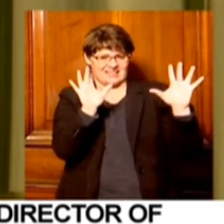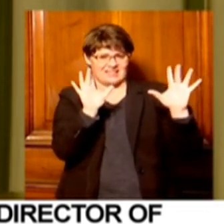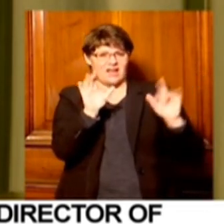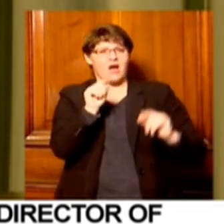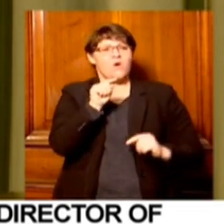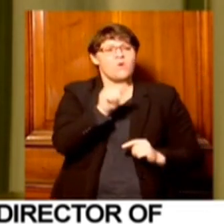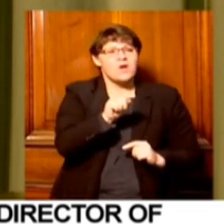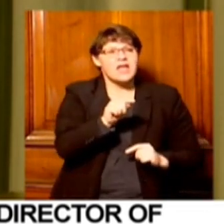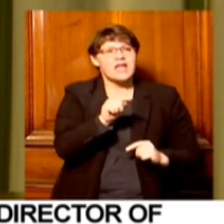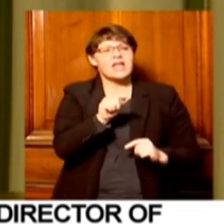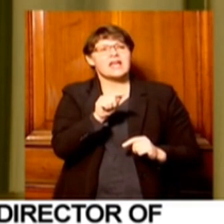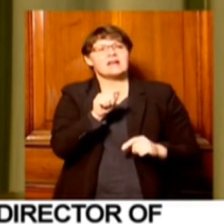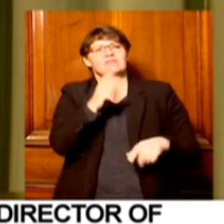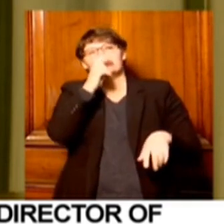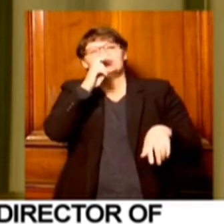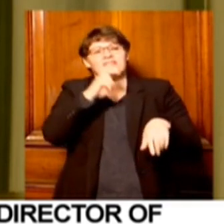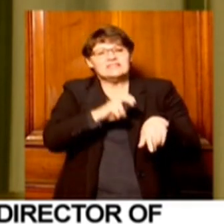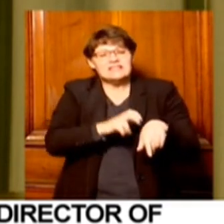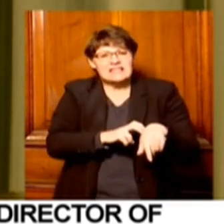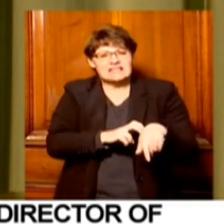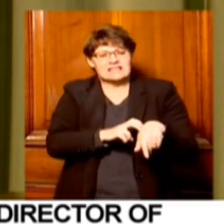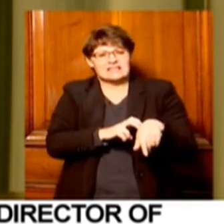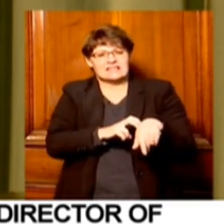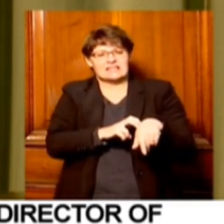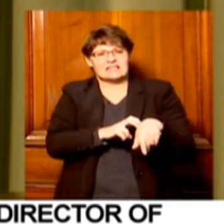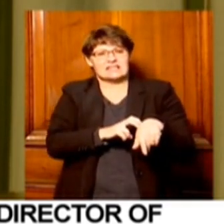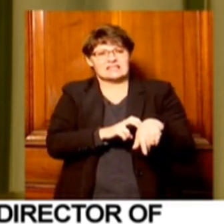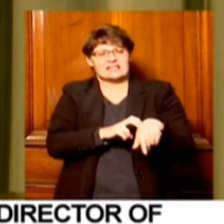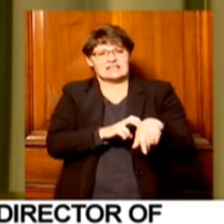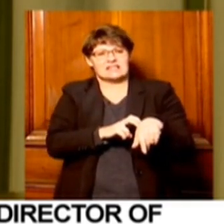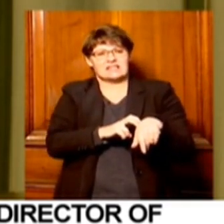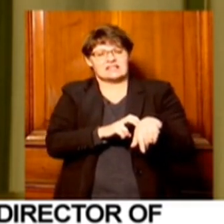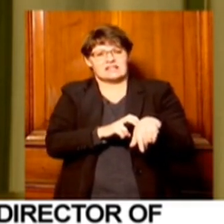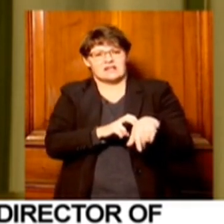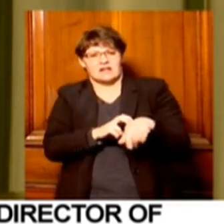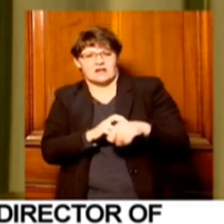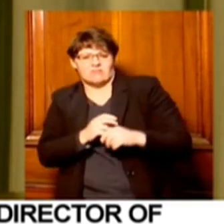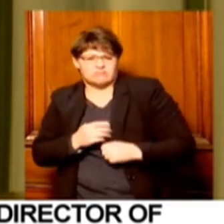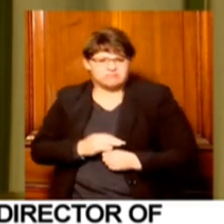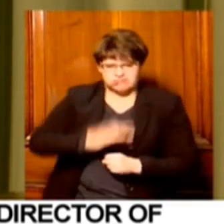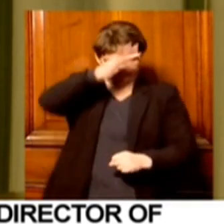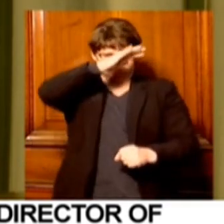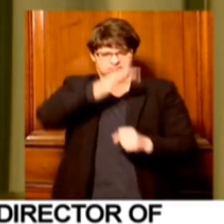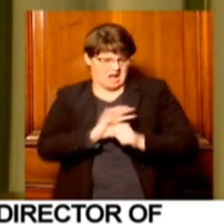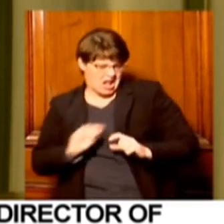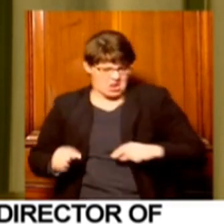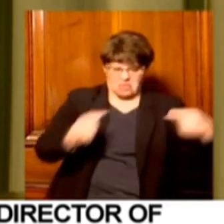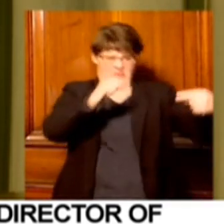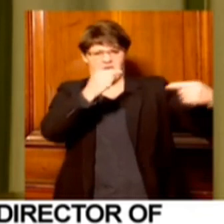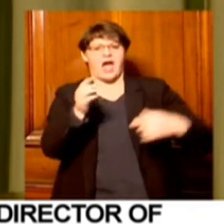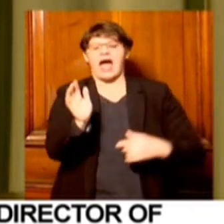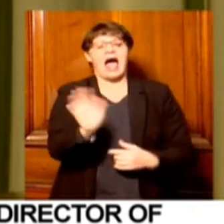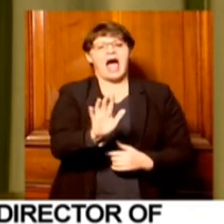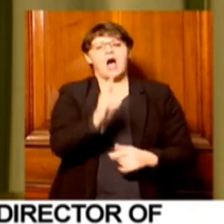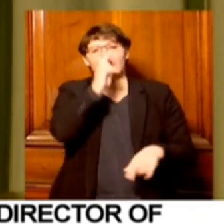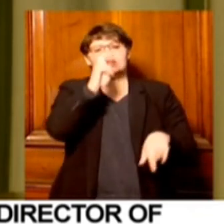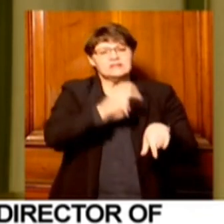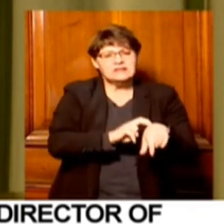and not characterized by high flare of emotions,